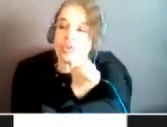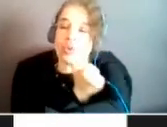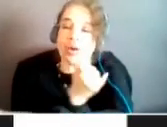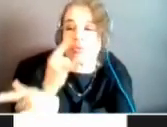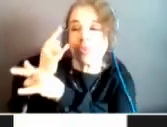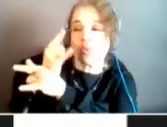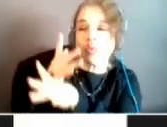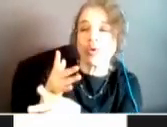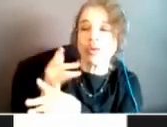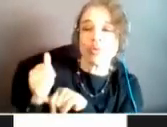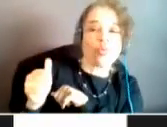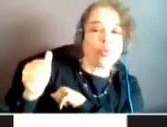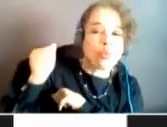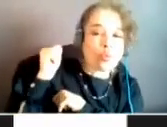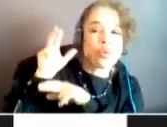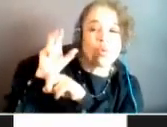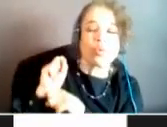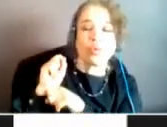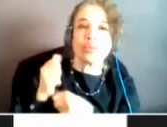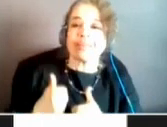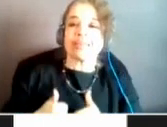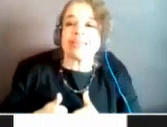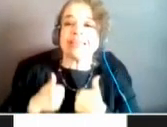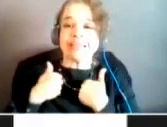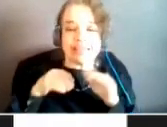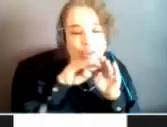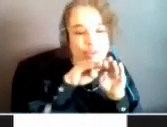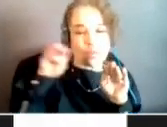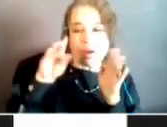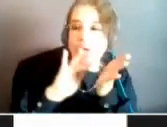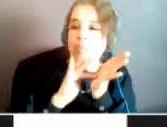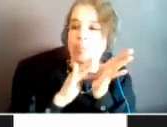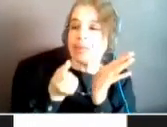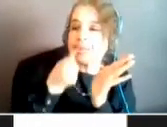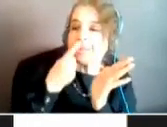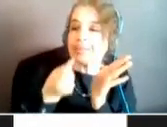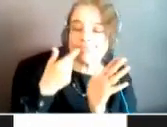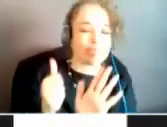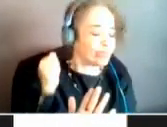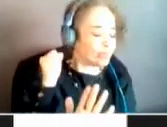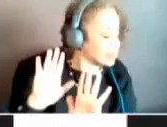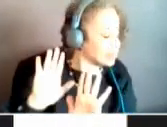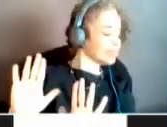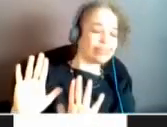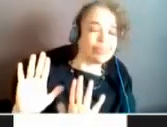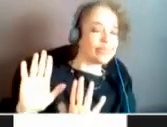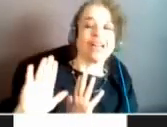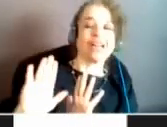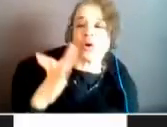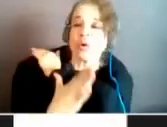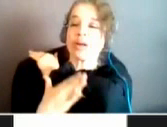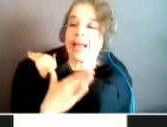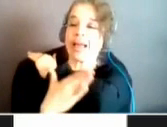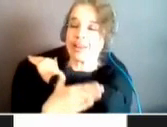abuse, refusal to use life-sustaining medications, self-neglect. Certainly in your county, I'm